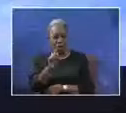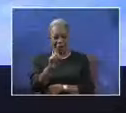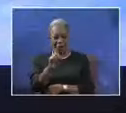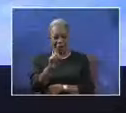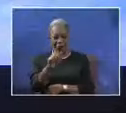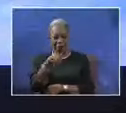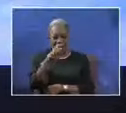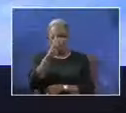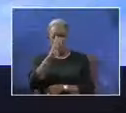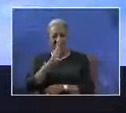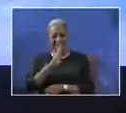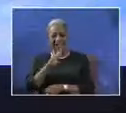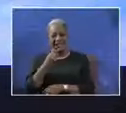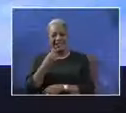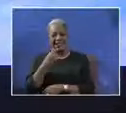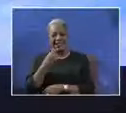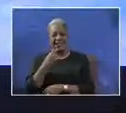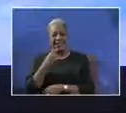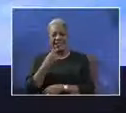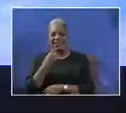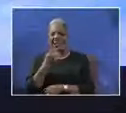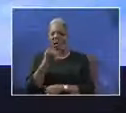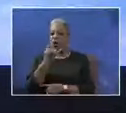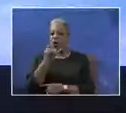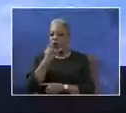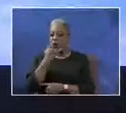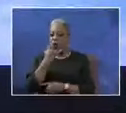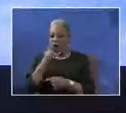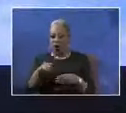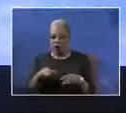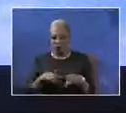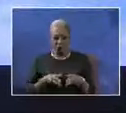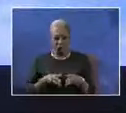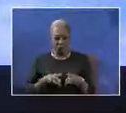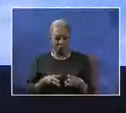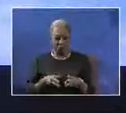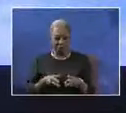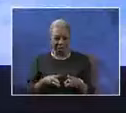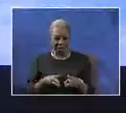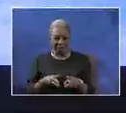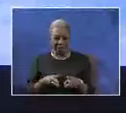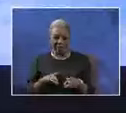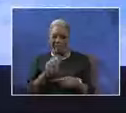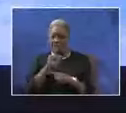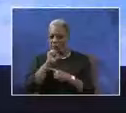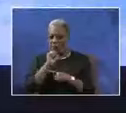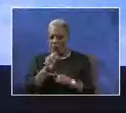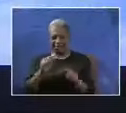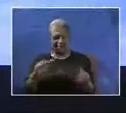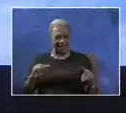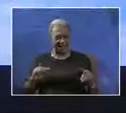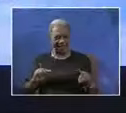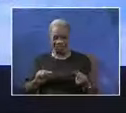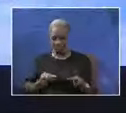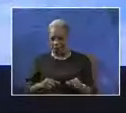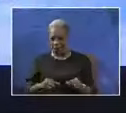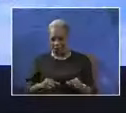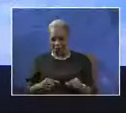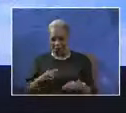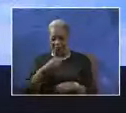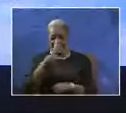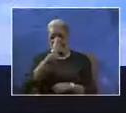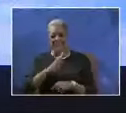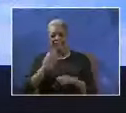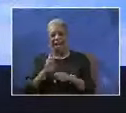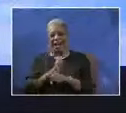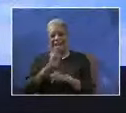God will say, no, you're going in the wrong direction, so I got to correct you. But it's not to hurt us, but to correct us. And then God uses